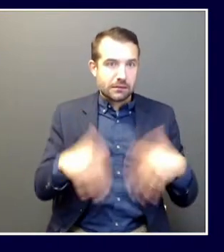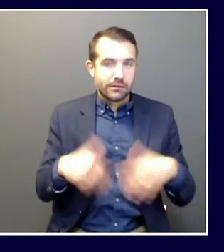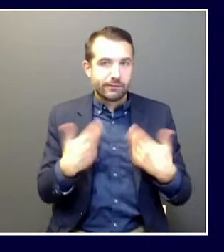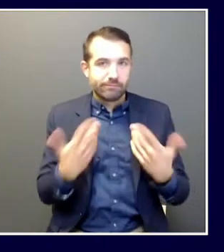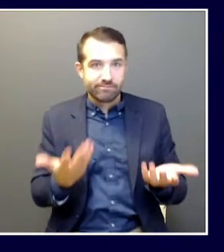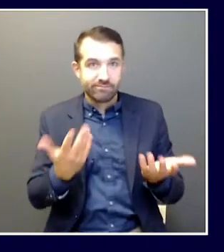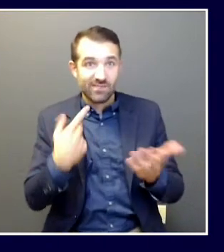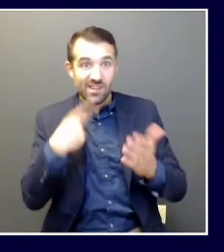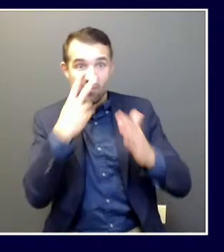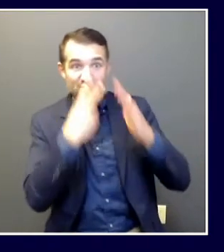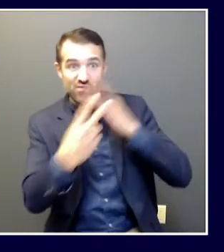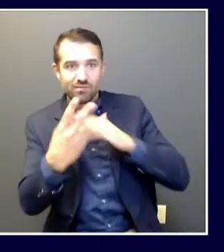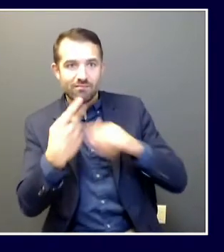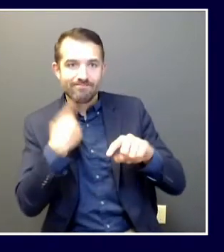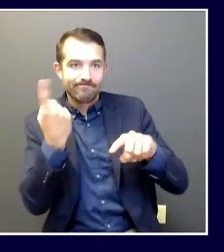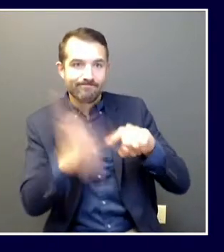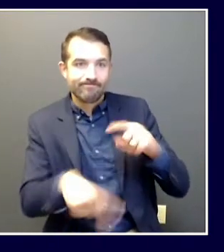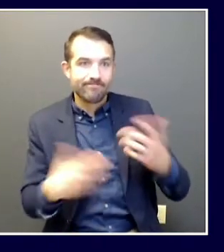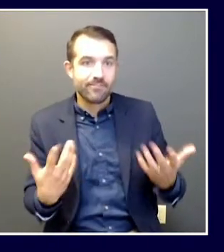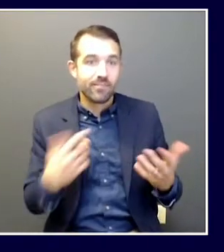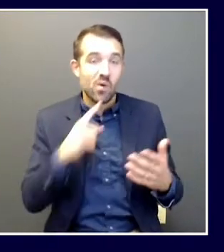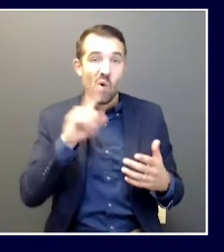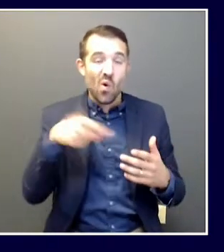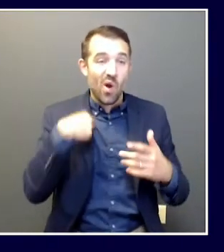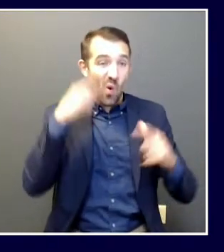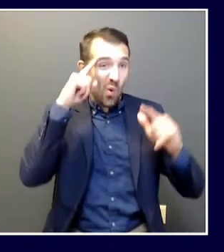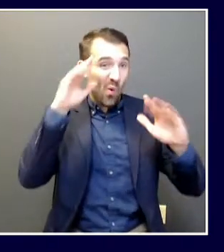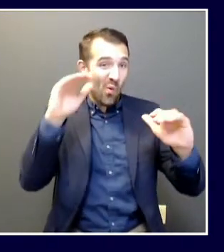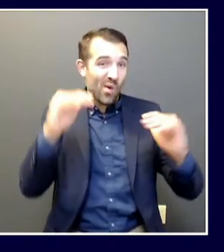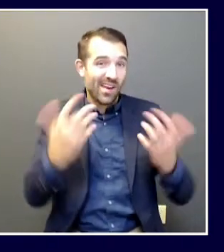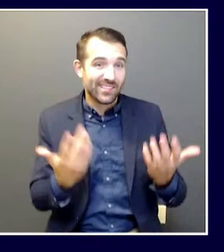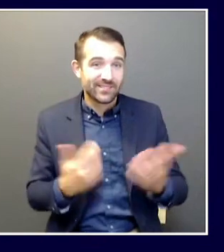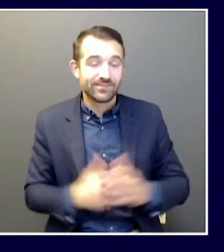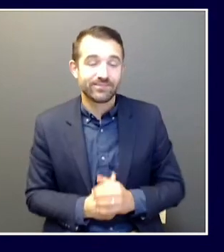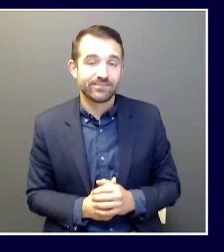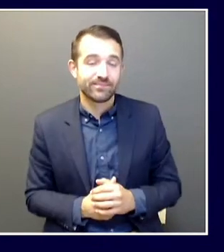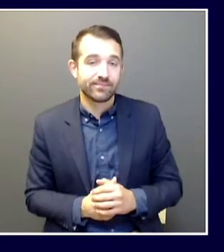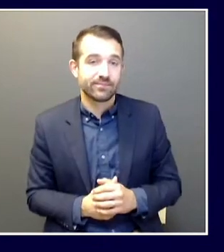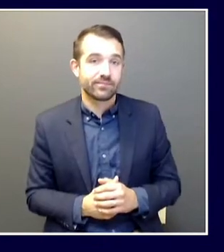but we won't really know until we have even several more days of data.